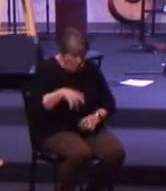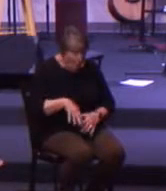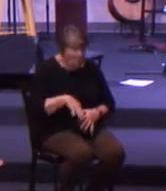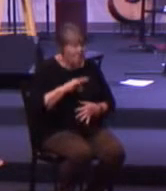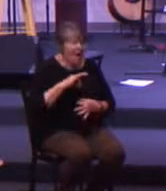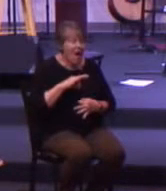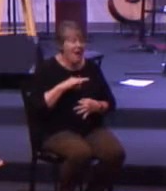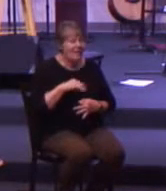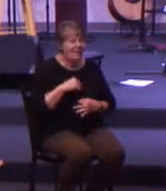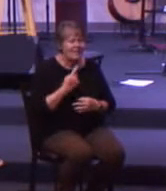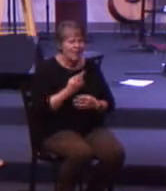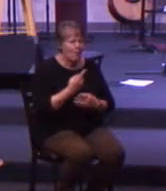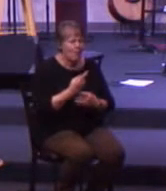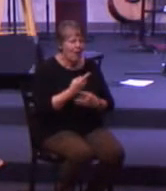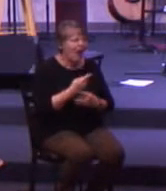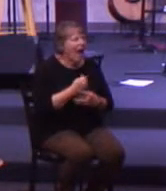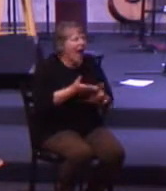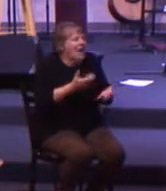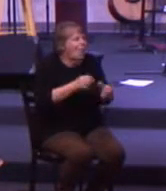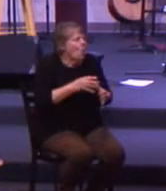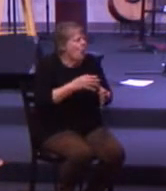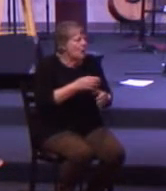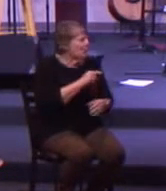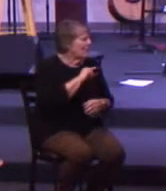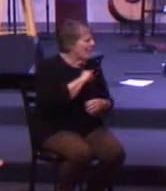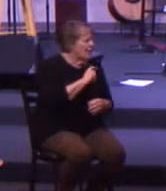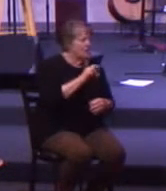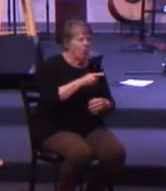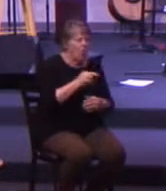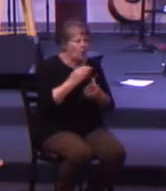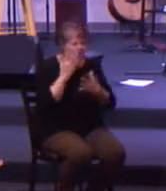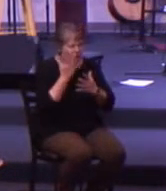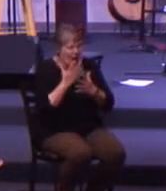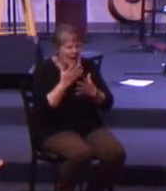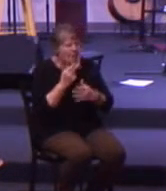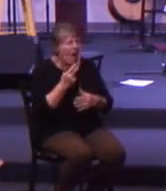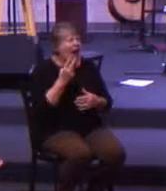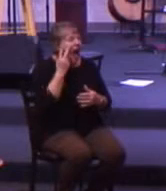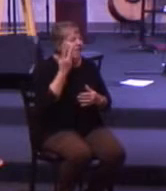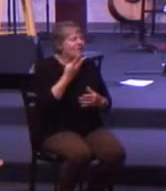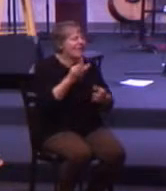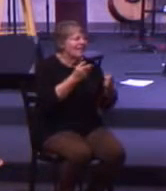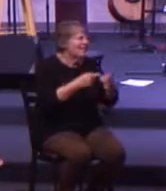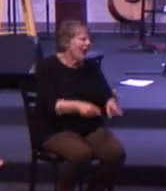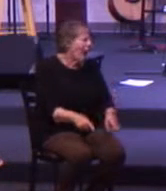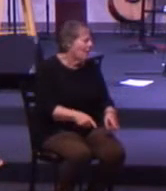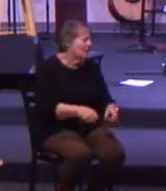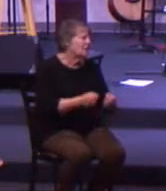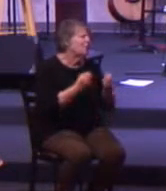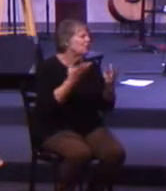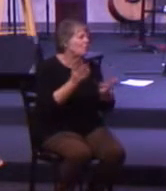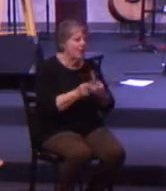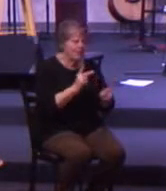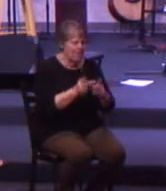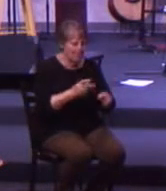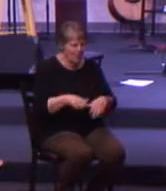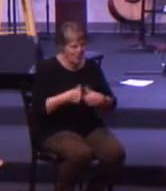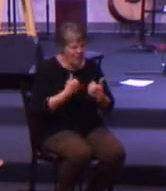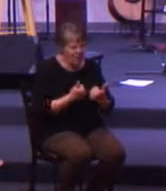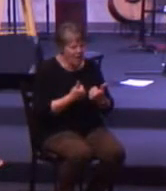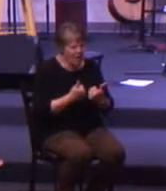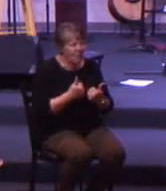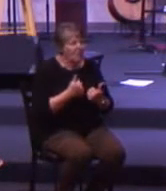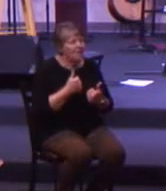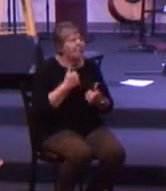again, I don't want this to be shame. I don't want this to be guilt. I've seen this pattern played out in too many people's lives. I'm going to share a couple stories in just a bit about some people who